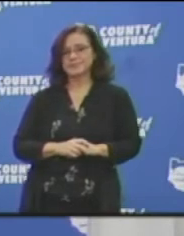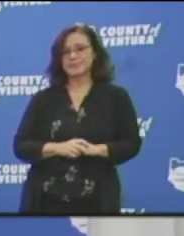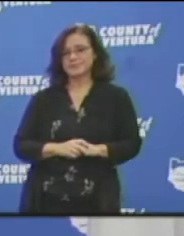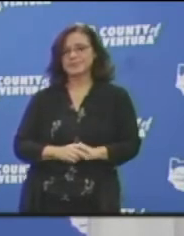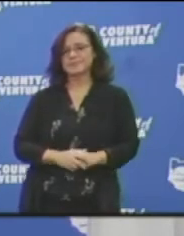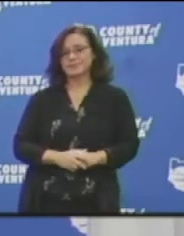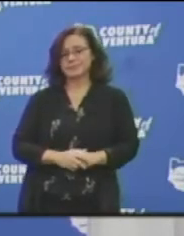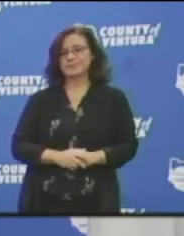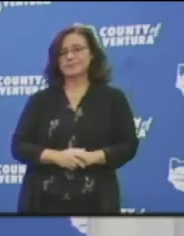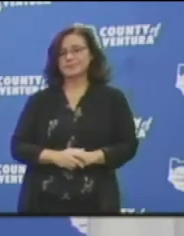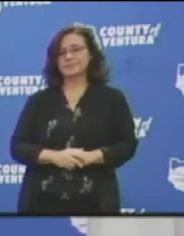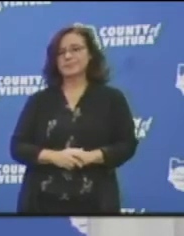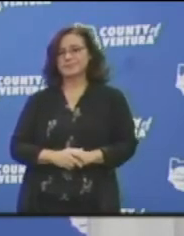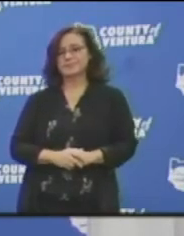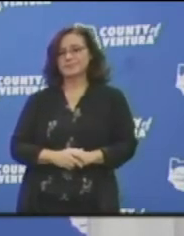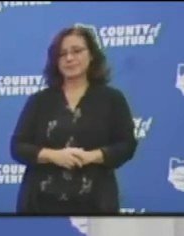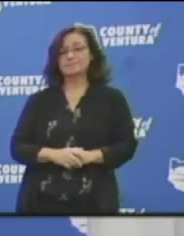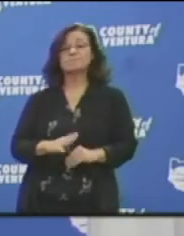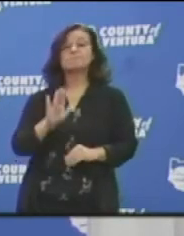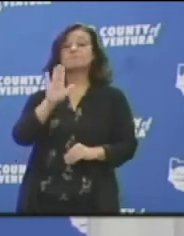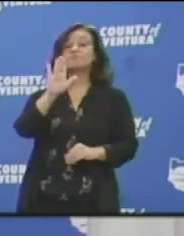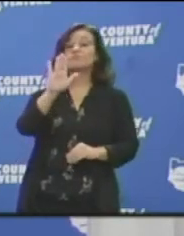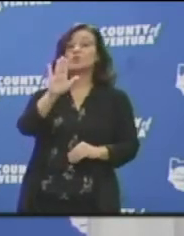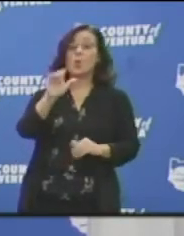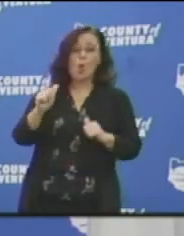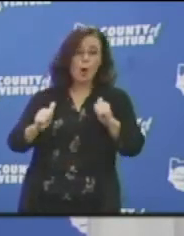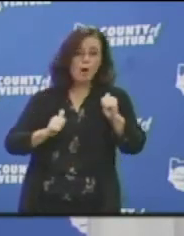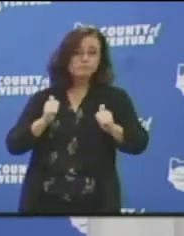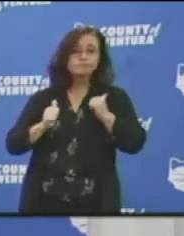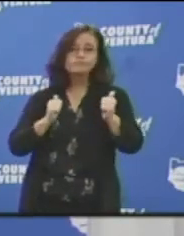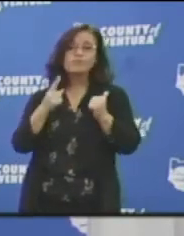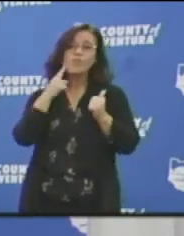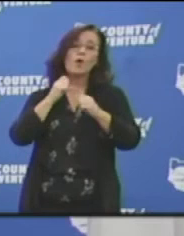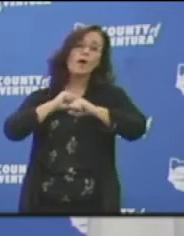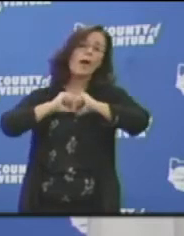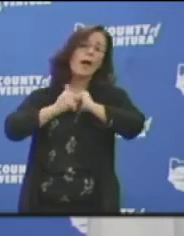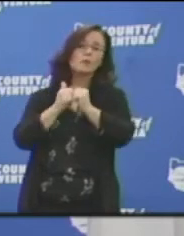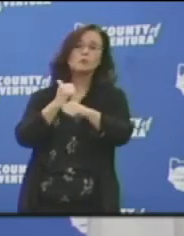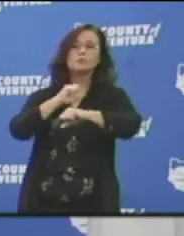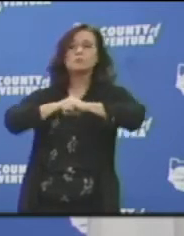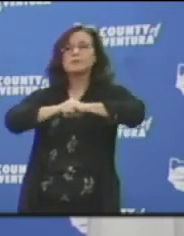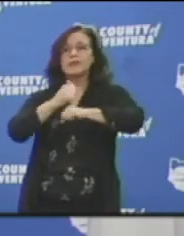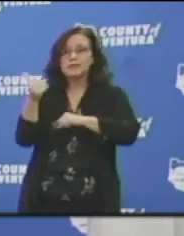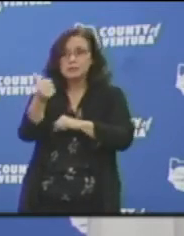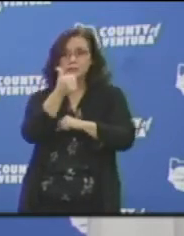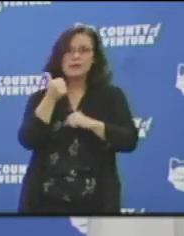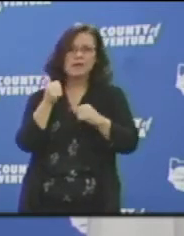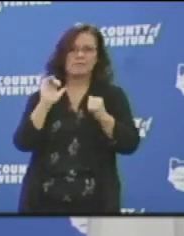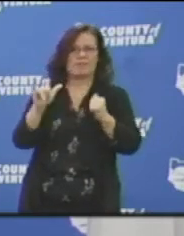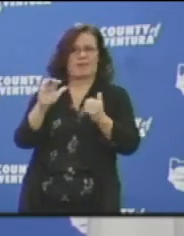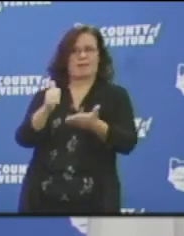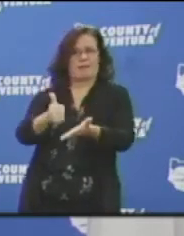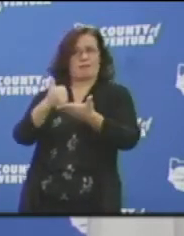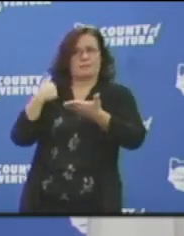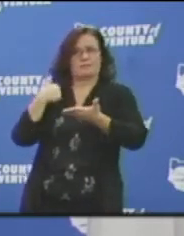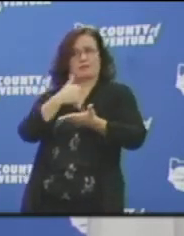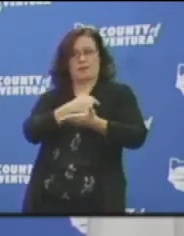more impactful and can have a lasting impact in the trend of our case